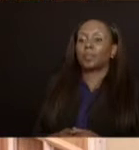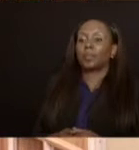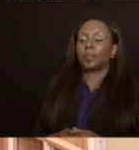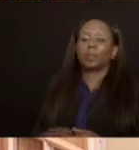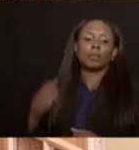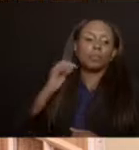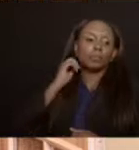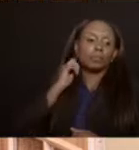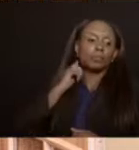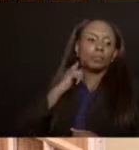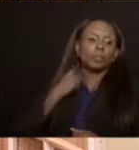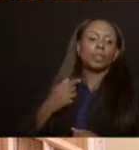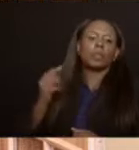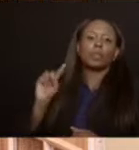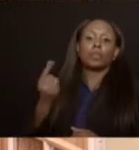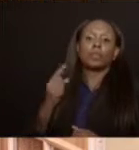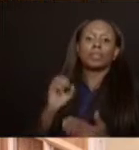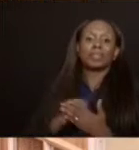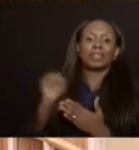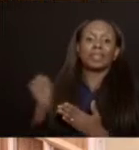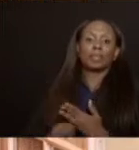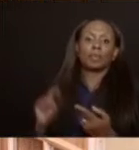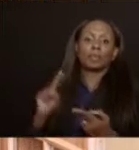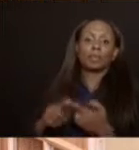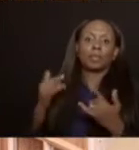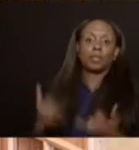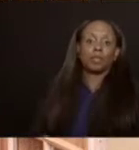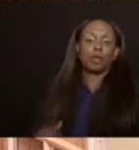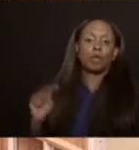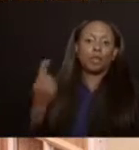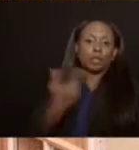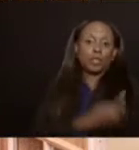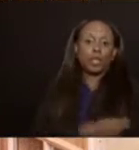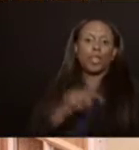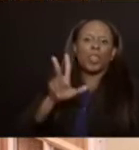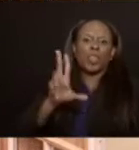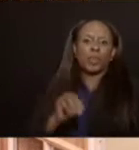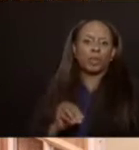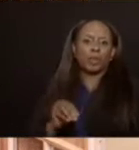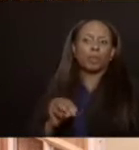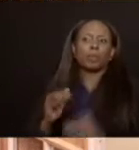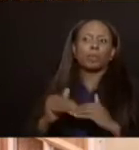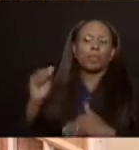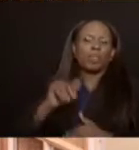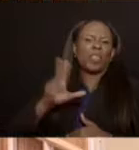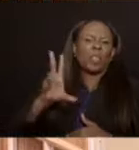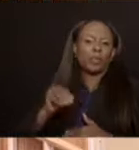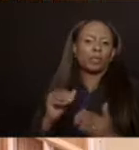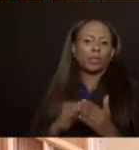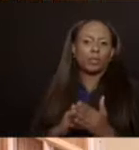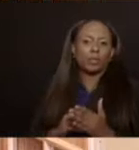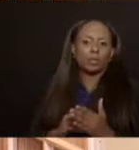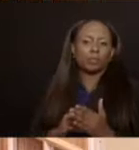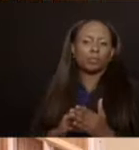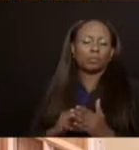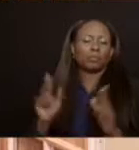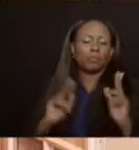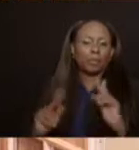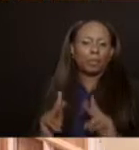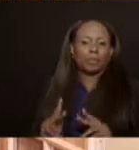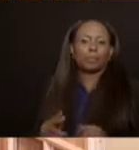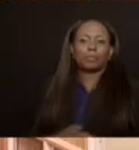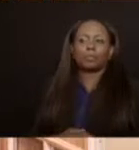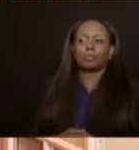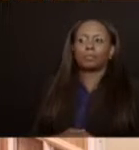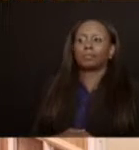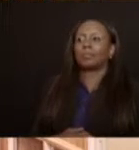September to today have been 30,482 people. So I didn't get my 30,000 in